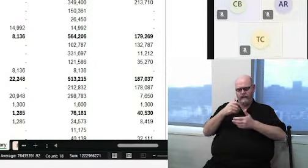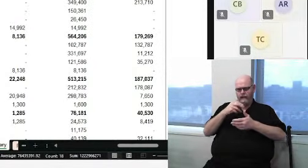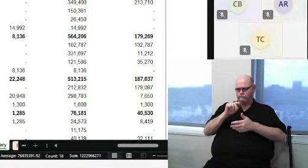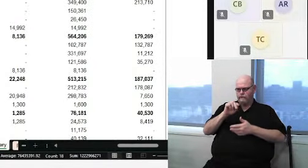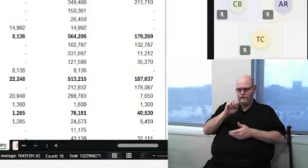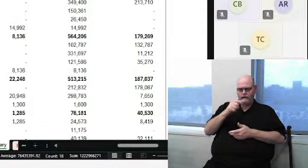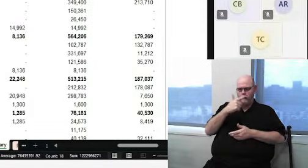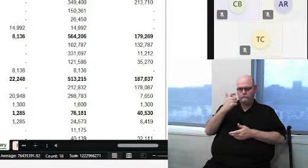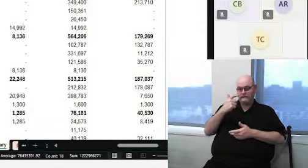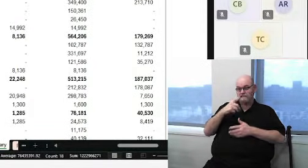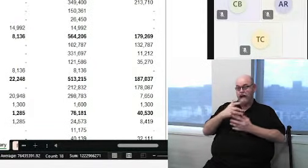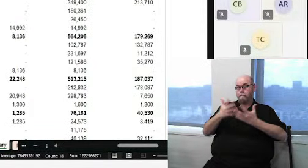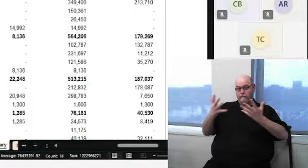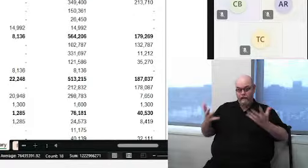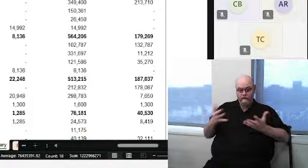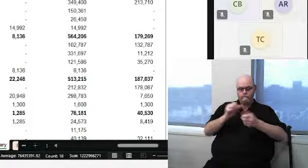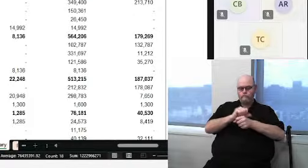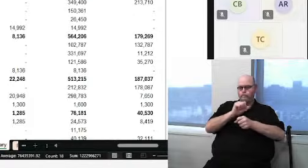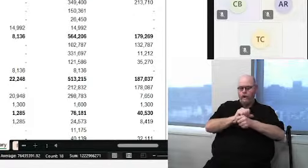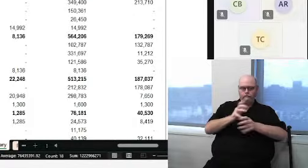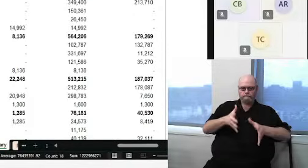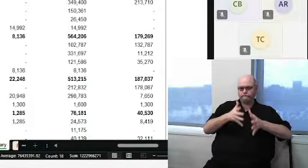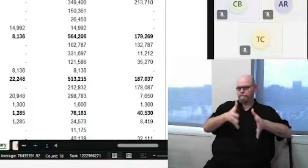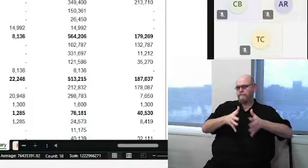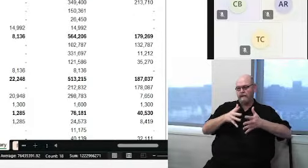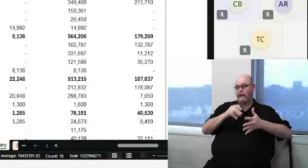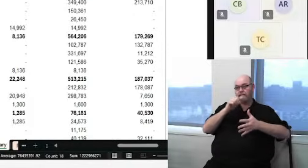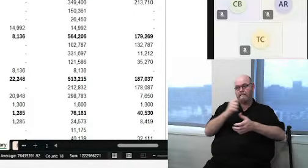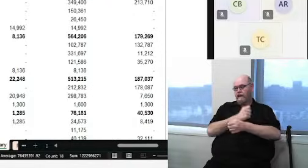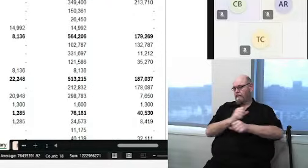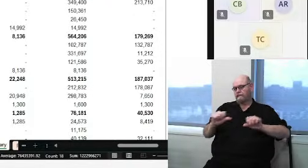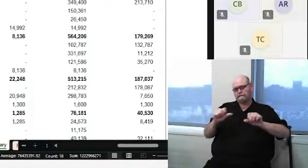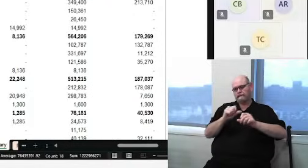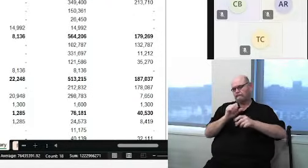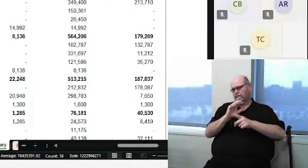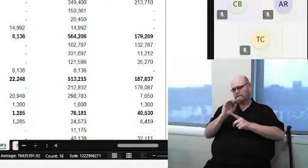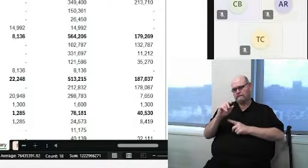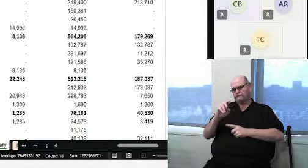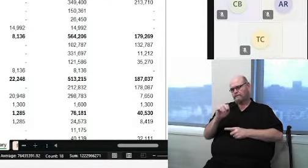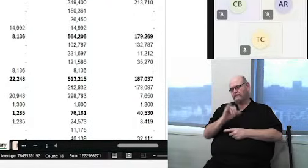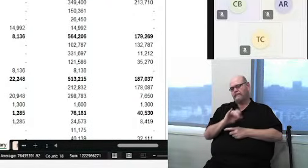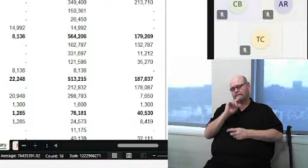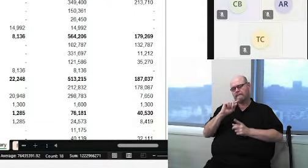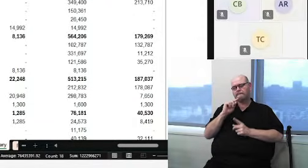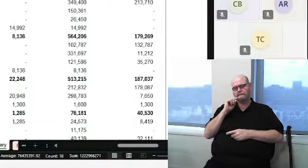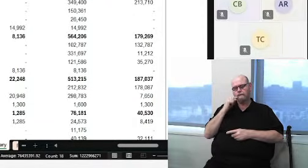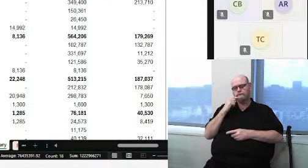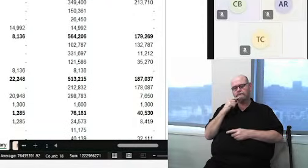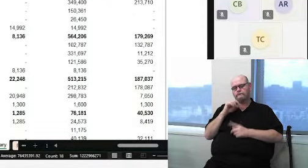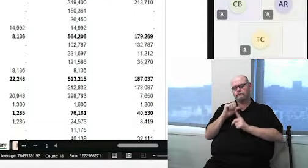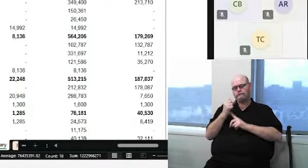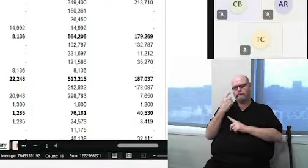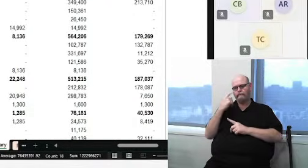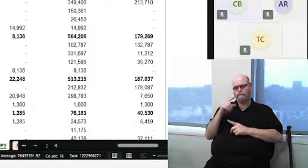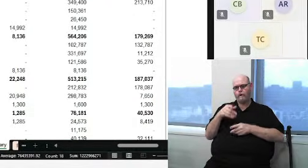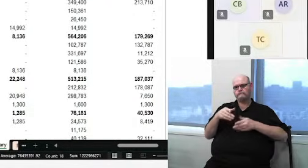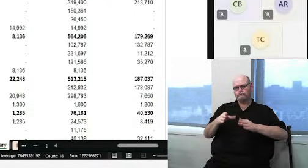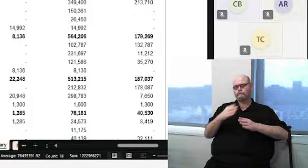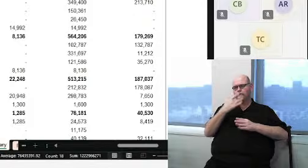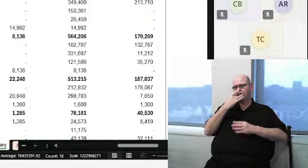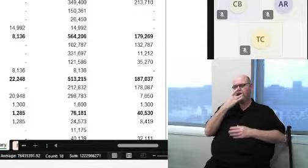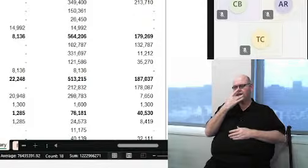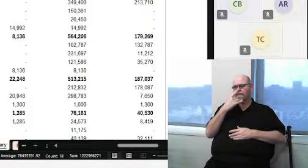and also the volume of work that we have pending is significant. There's a lot of unsafe conditions out there. It is a very serious situation when it comes to